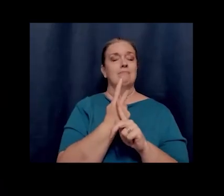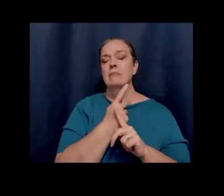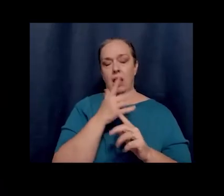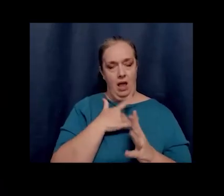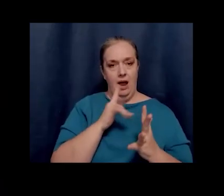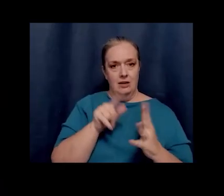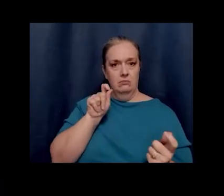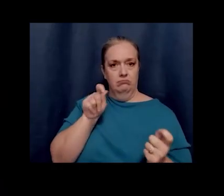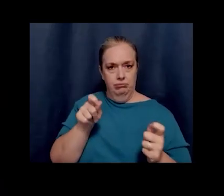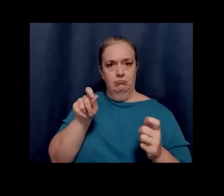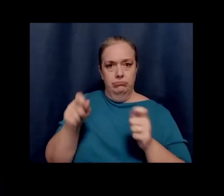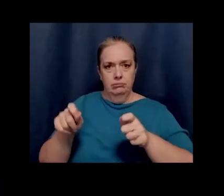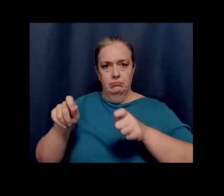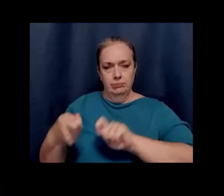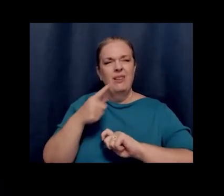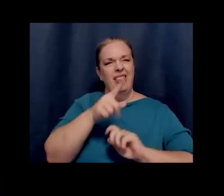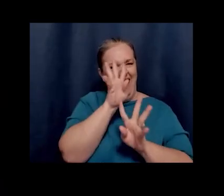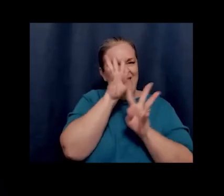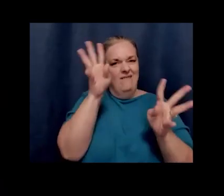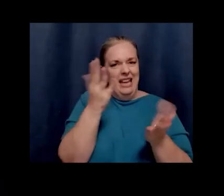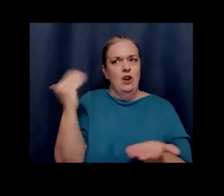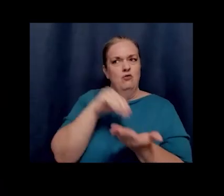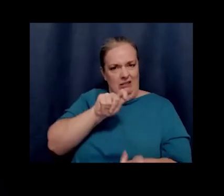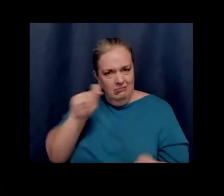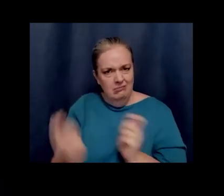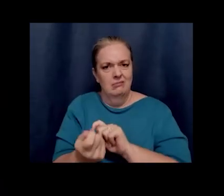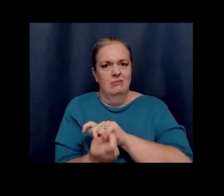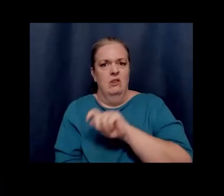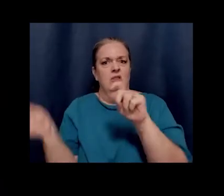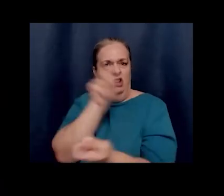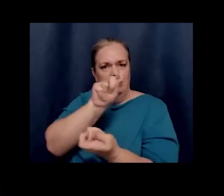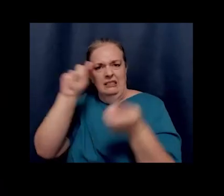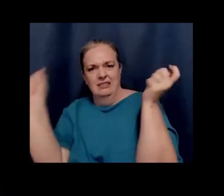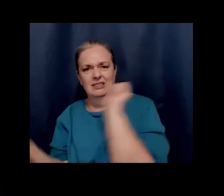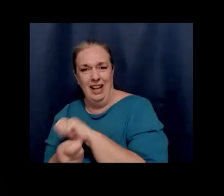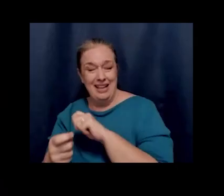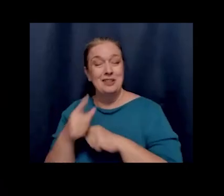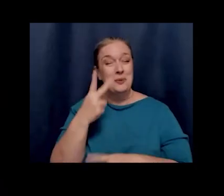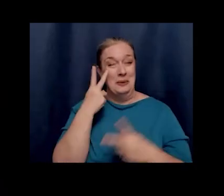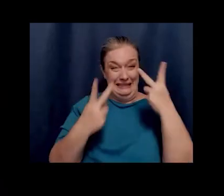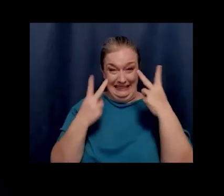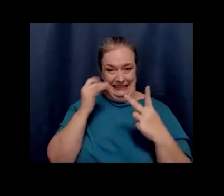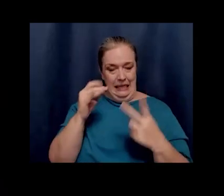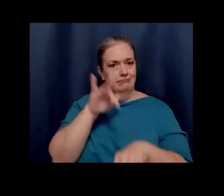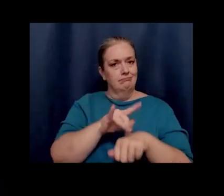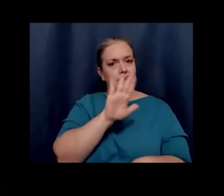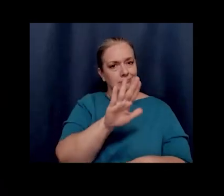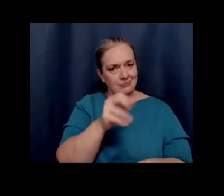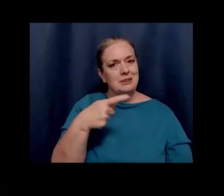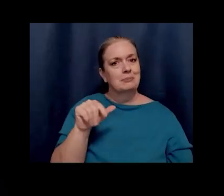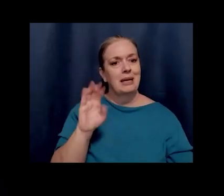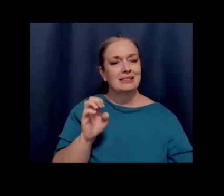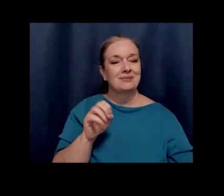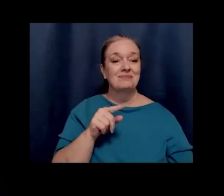and then reinvent themselves. And that progression is traceable by visiting these personal spaces. Here,